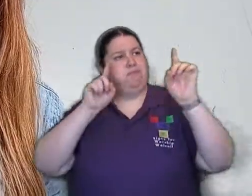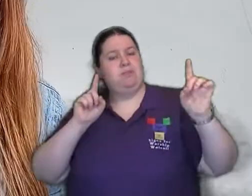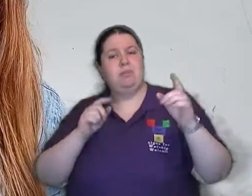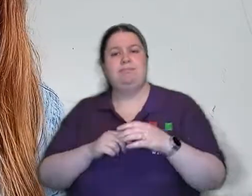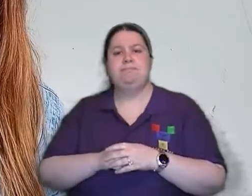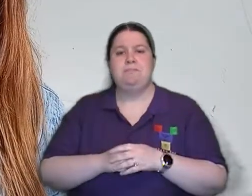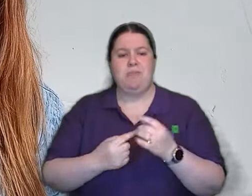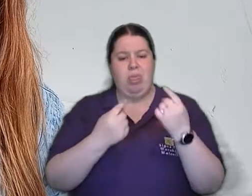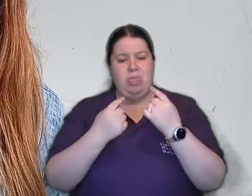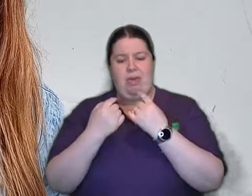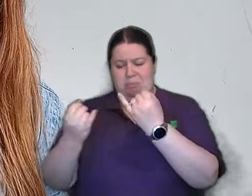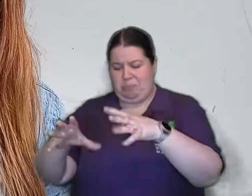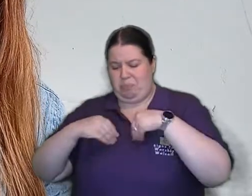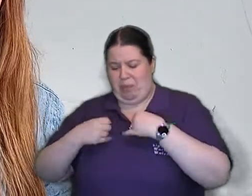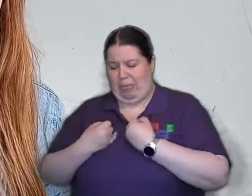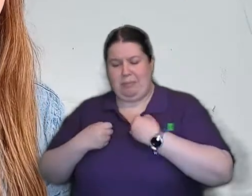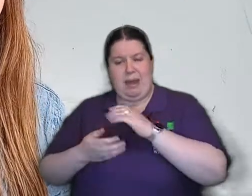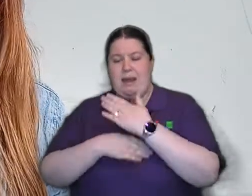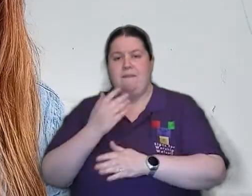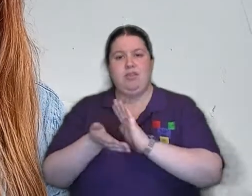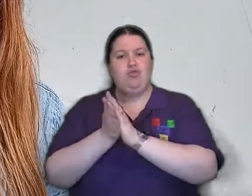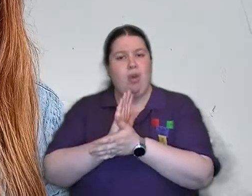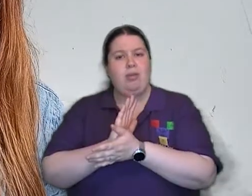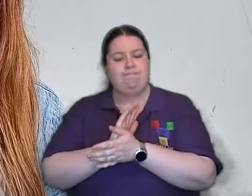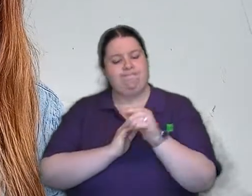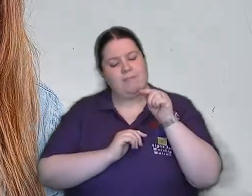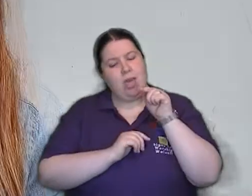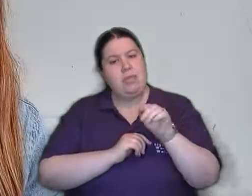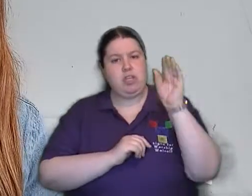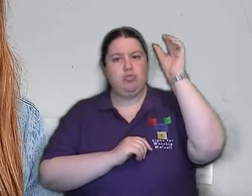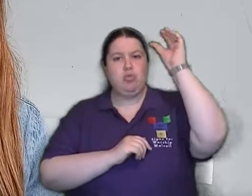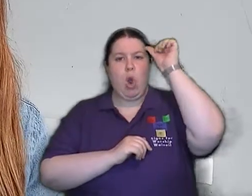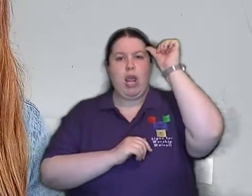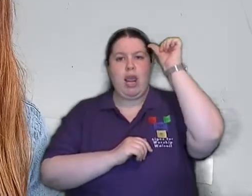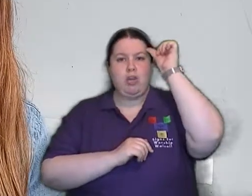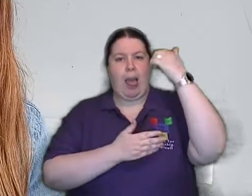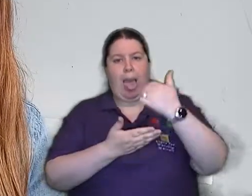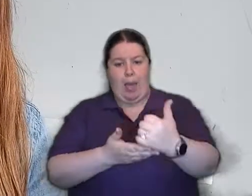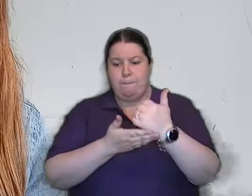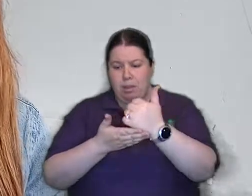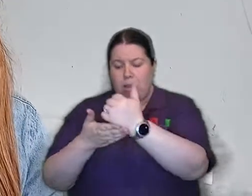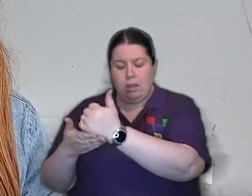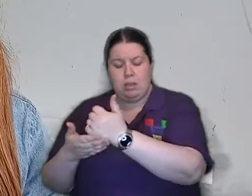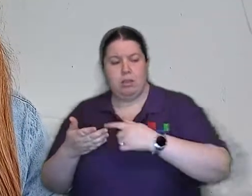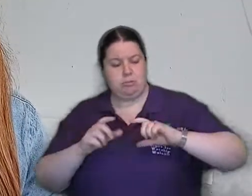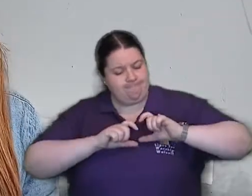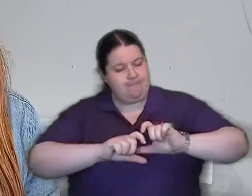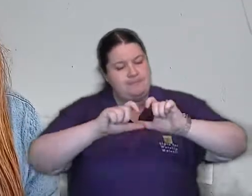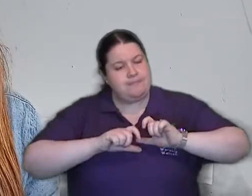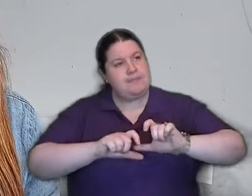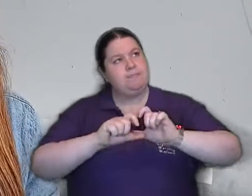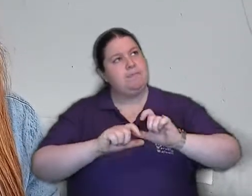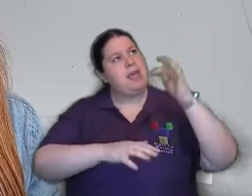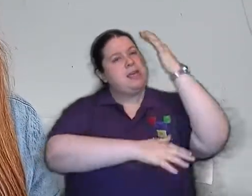persecuted, but not abandoned, struck down, but not destroyed. This knowledge will help us to persevere. In